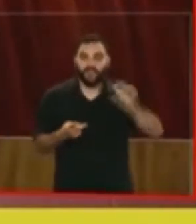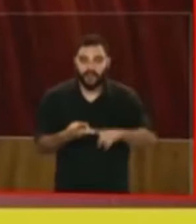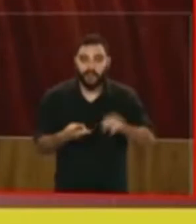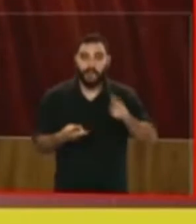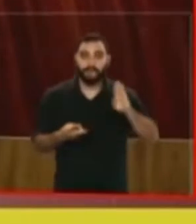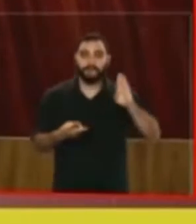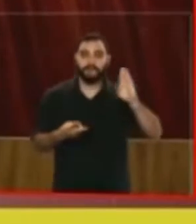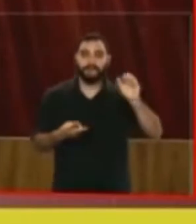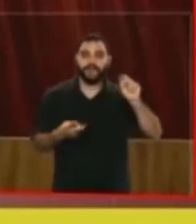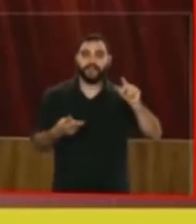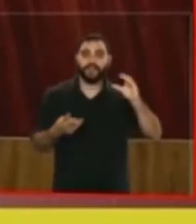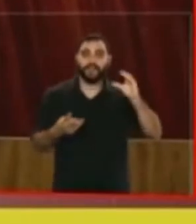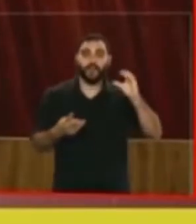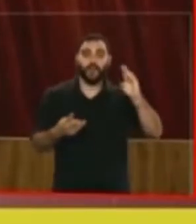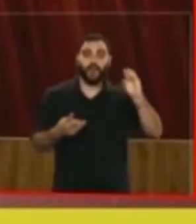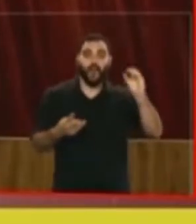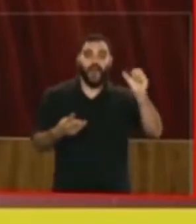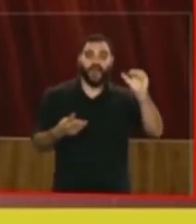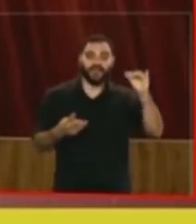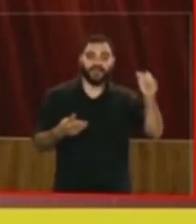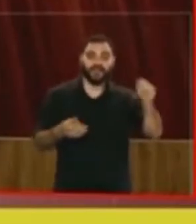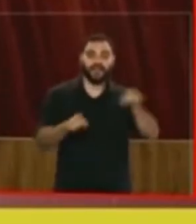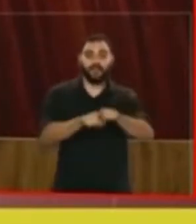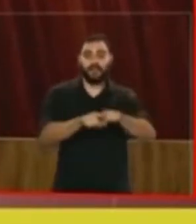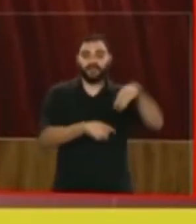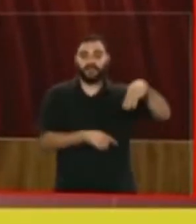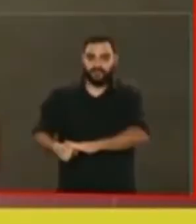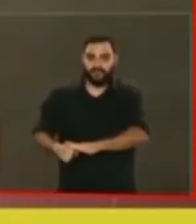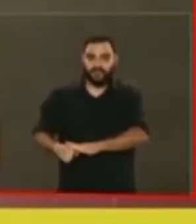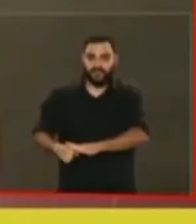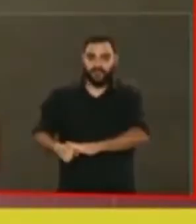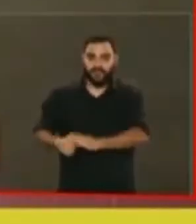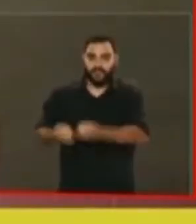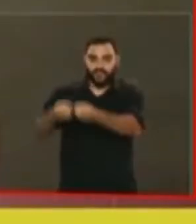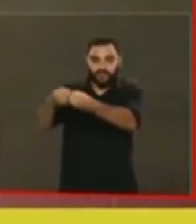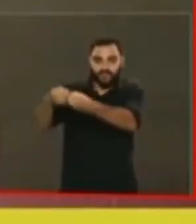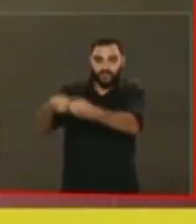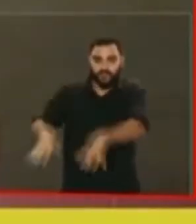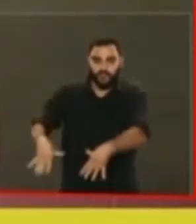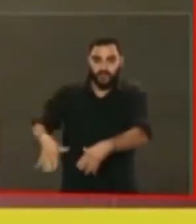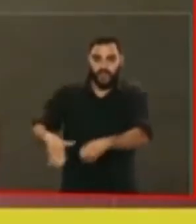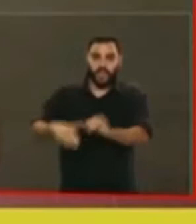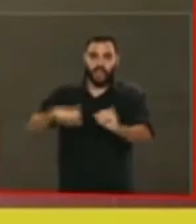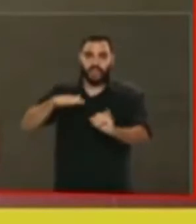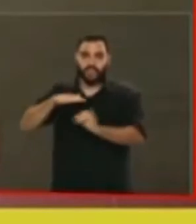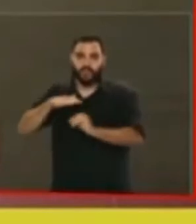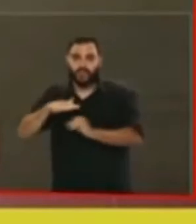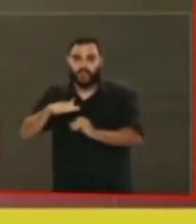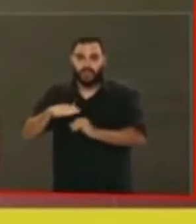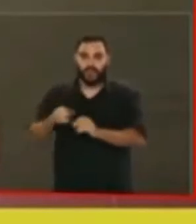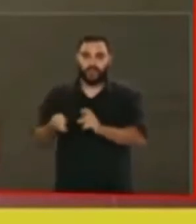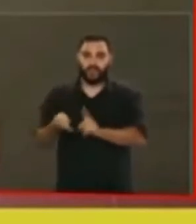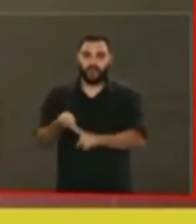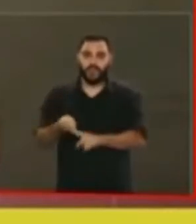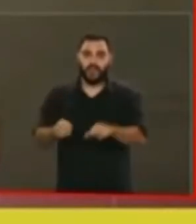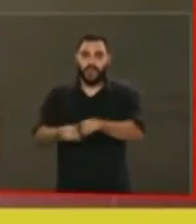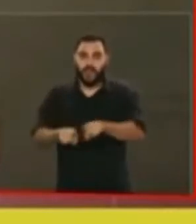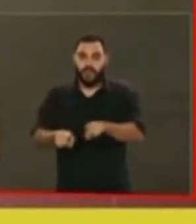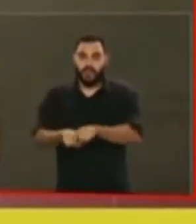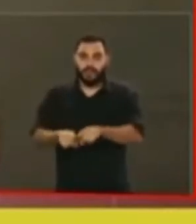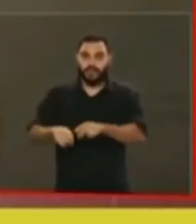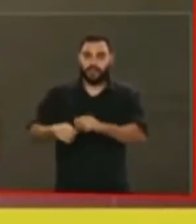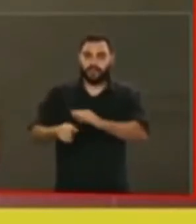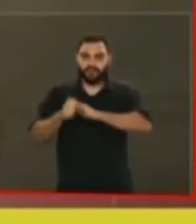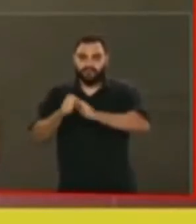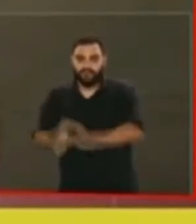teaching them how to smoke crack. This is a typical tactic in the book of dirty tricks used by the Bolsonaro family's so-called